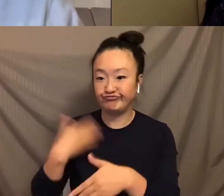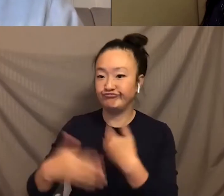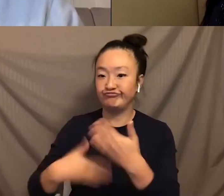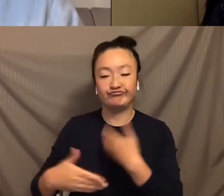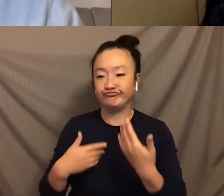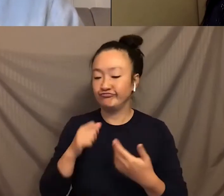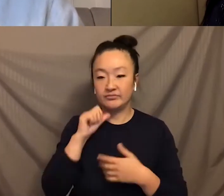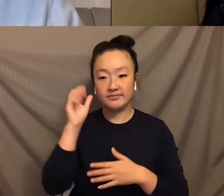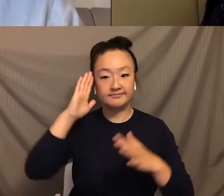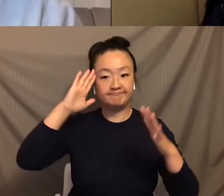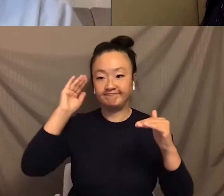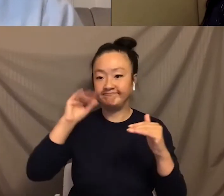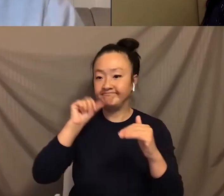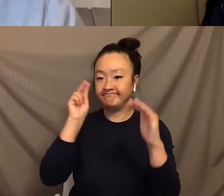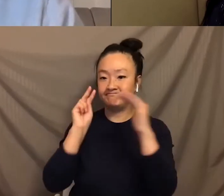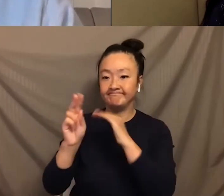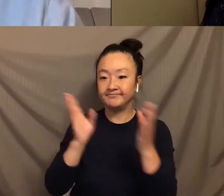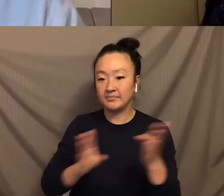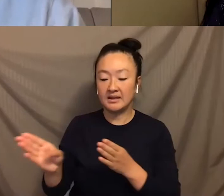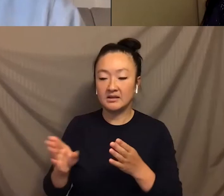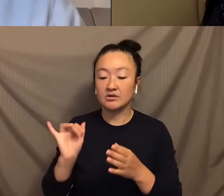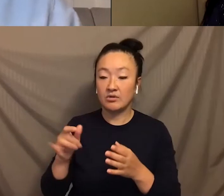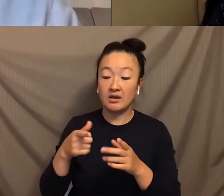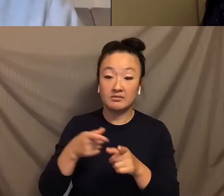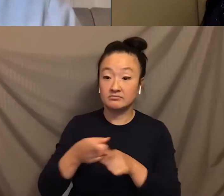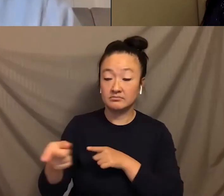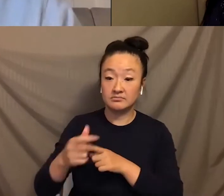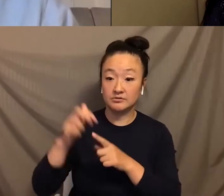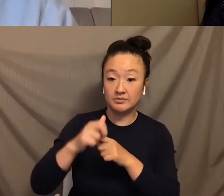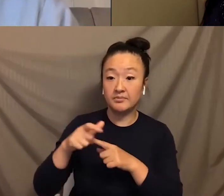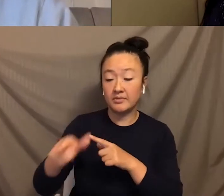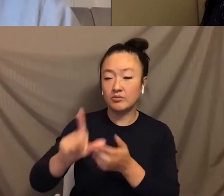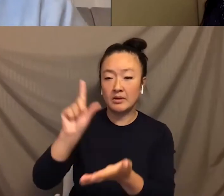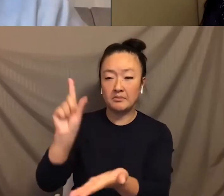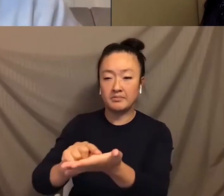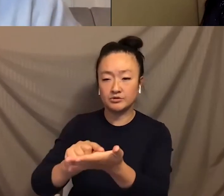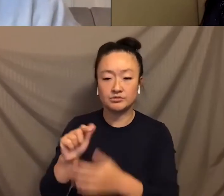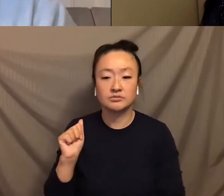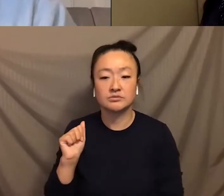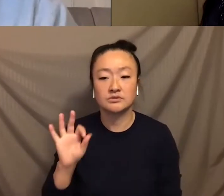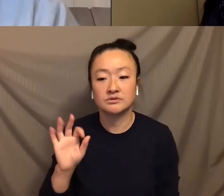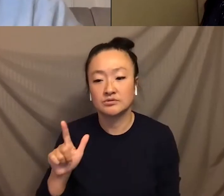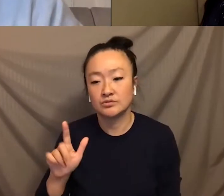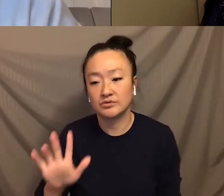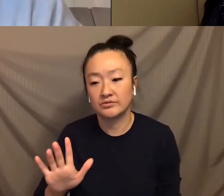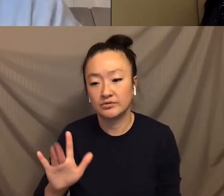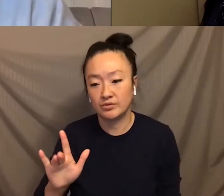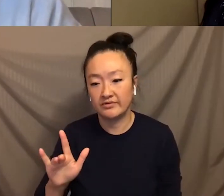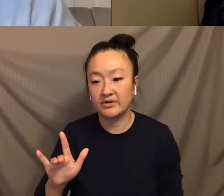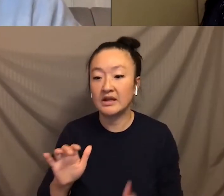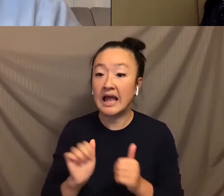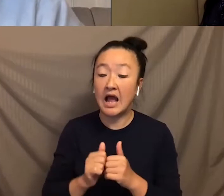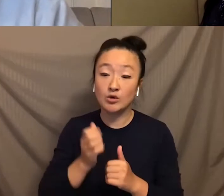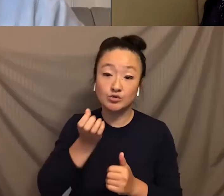her to her magnum opus, which was published in 1945, called How to Cook and Eat in